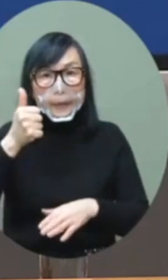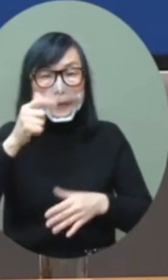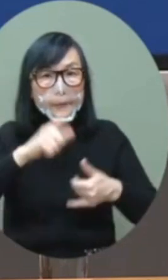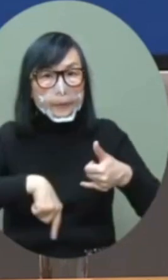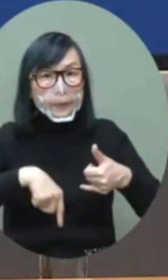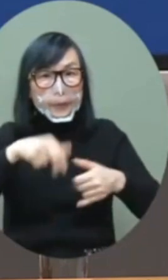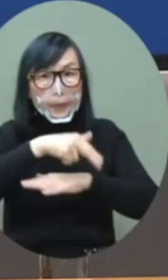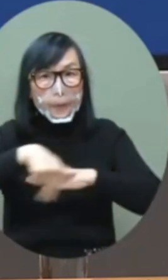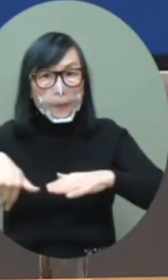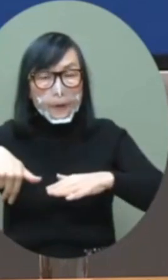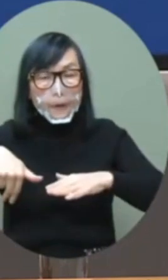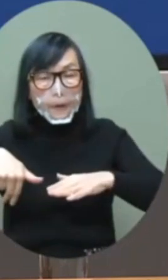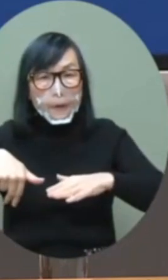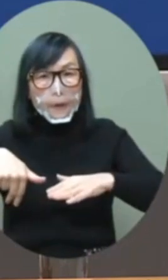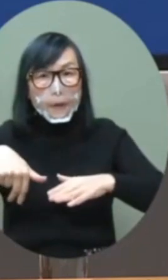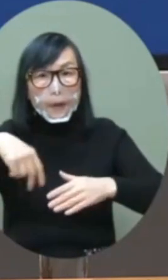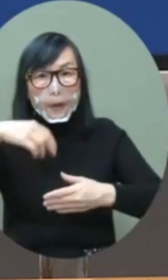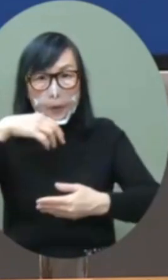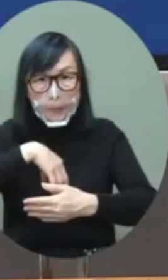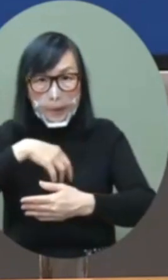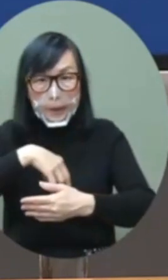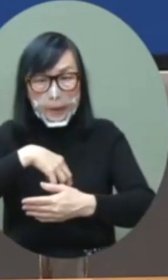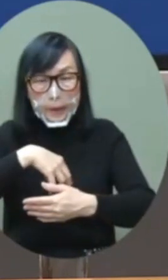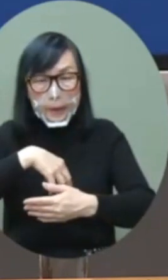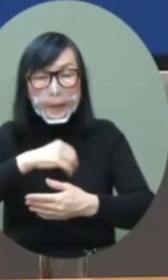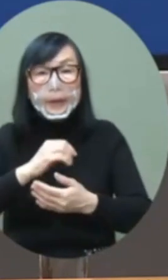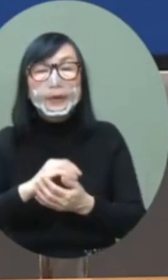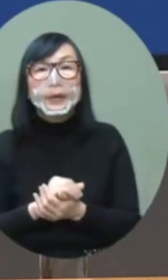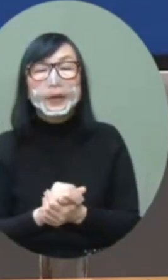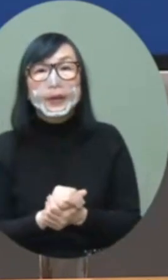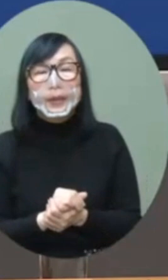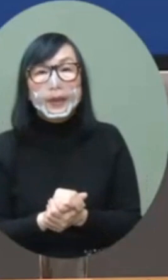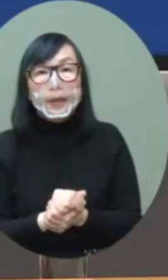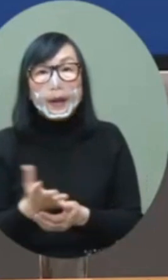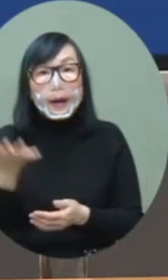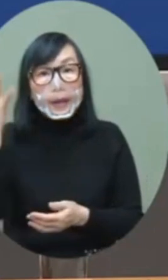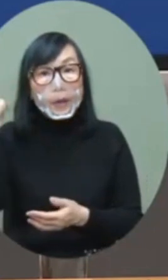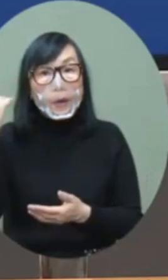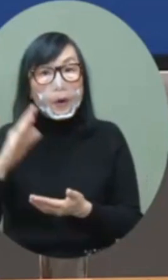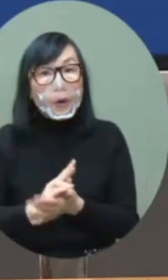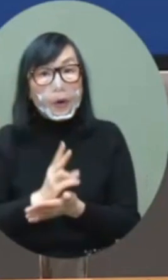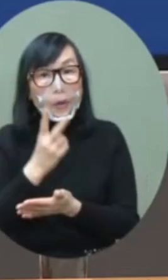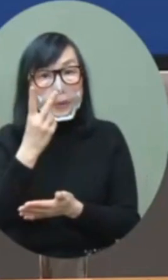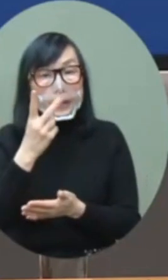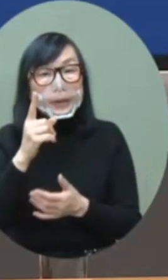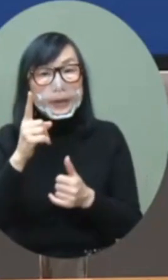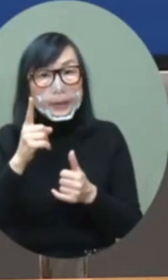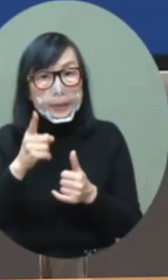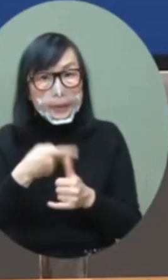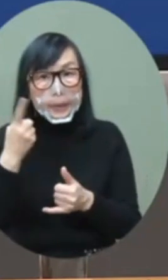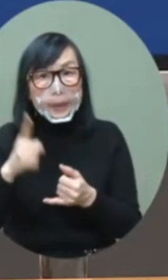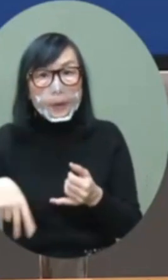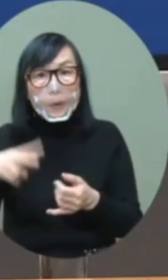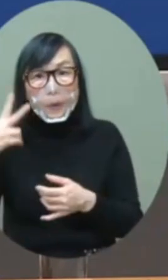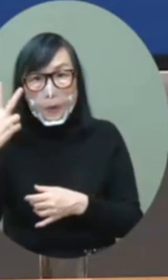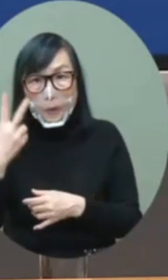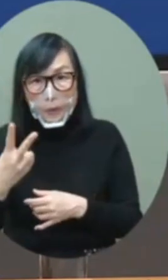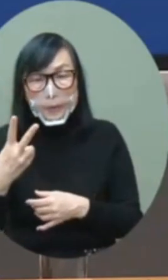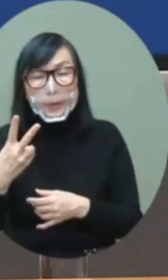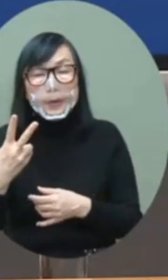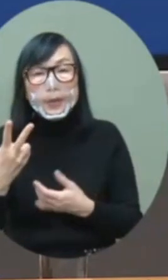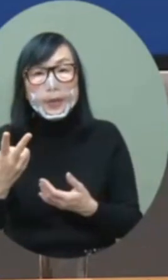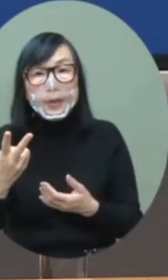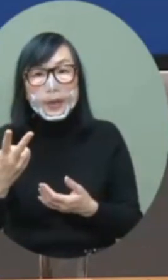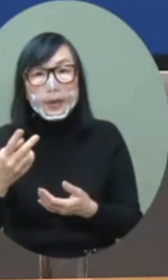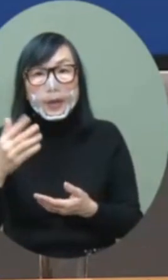have to double the annual quota twice in 2 years. So that proves that Hong Kong remains very attractive on